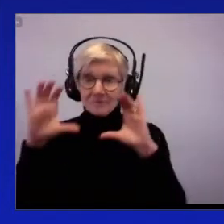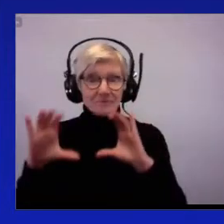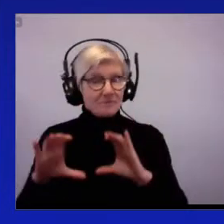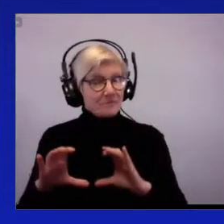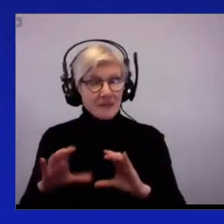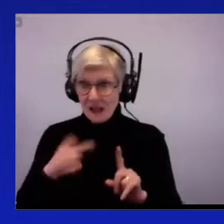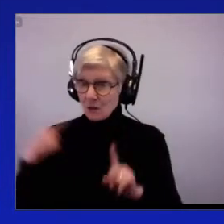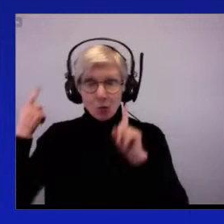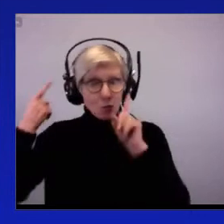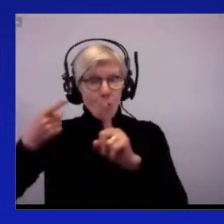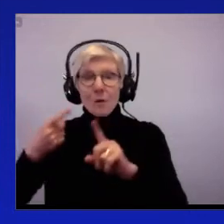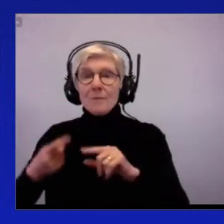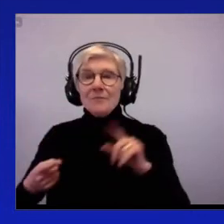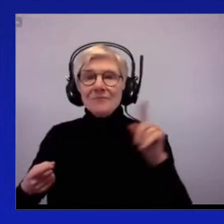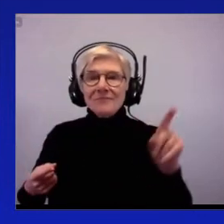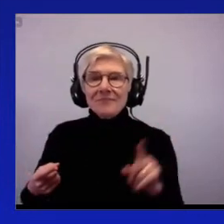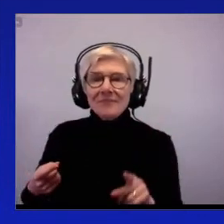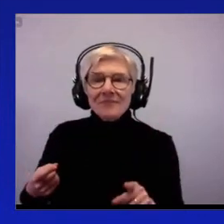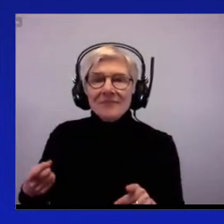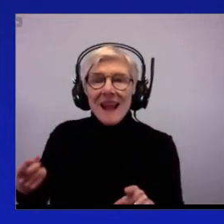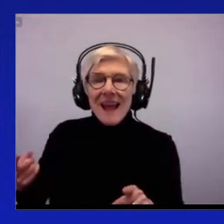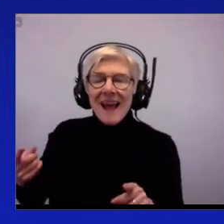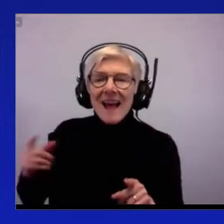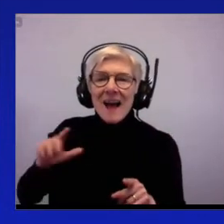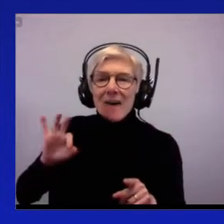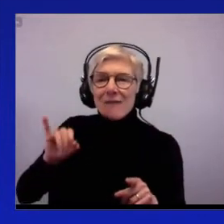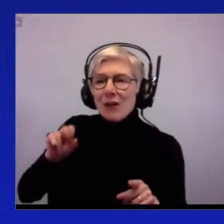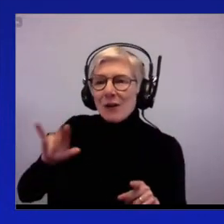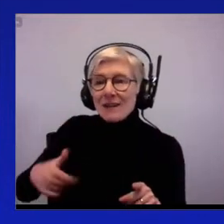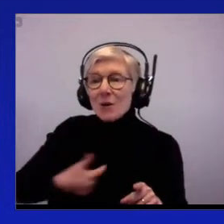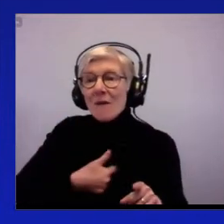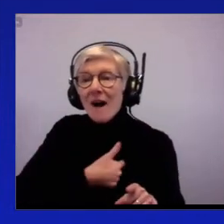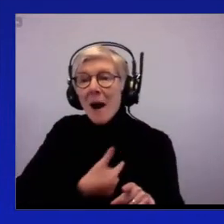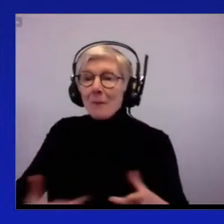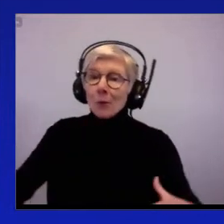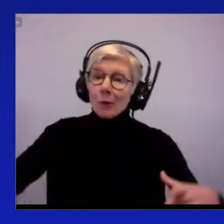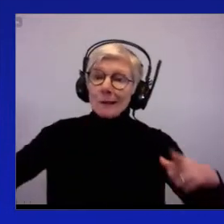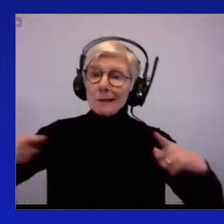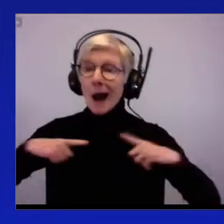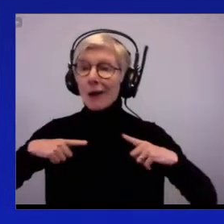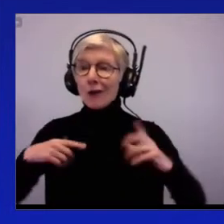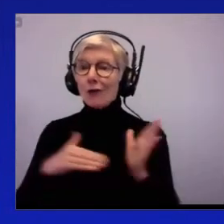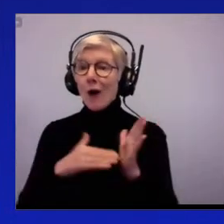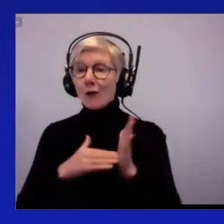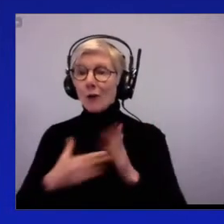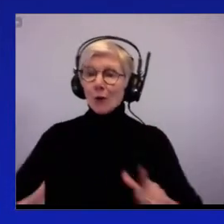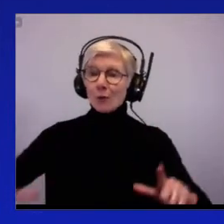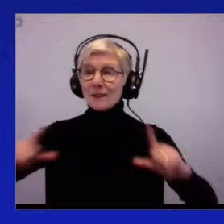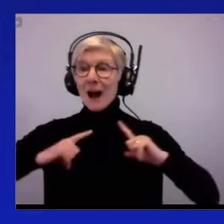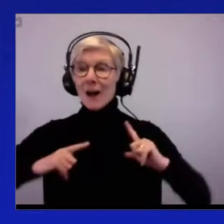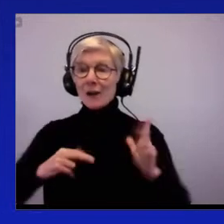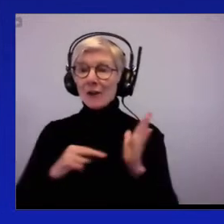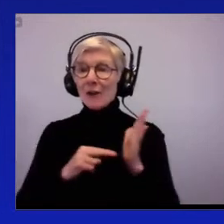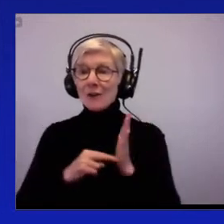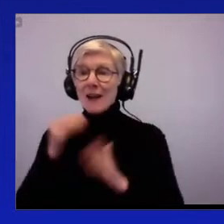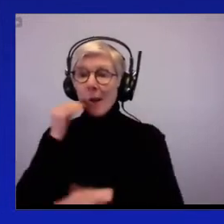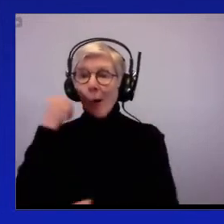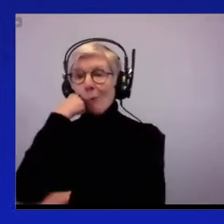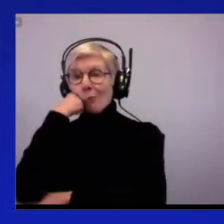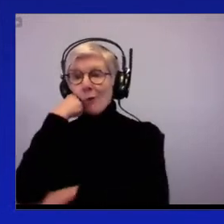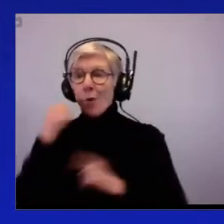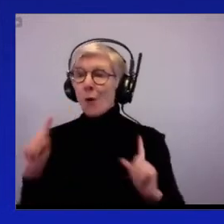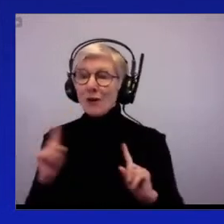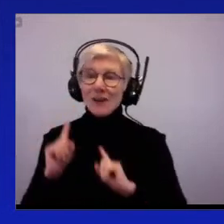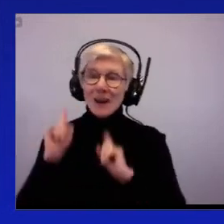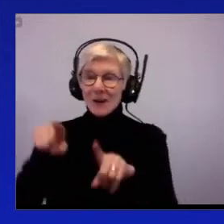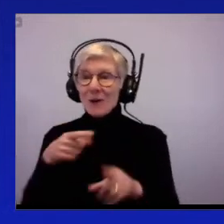And if I'm a retired health worker waiting at home, able to give vaccines, where should I go at this point? Yeah, so Dr. Etches' team, and I'll let her